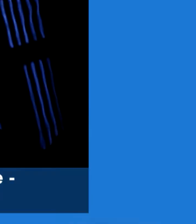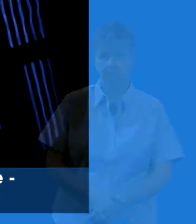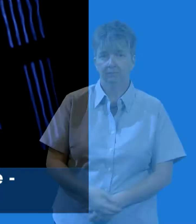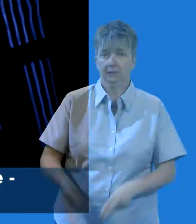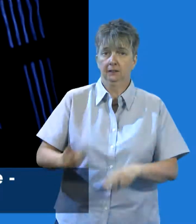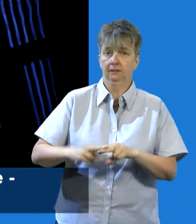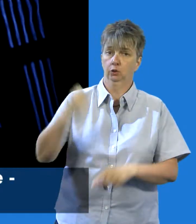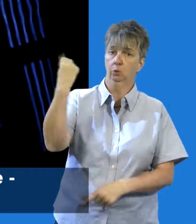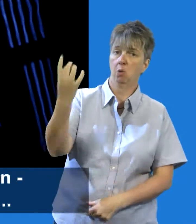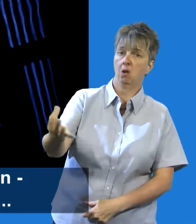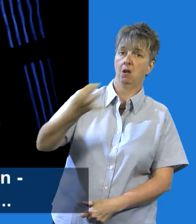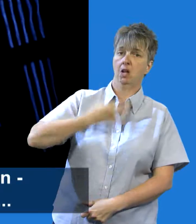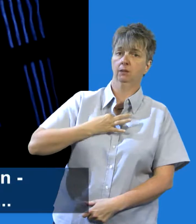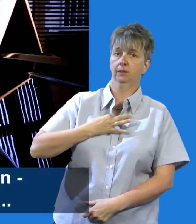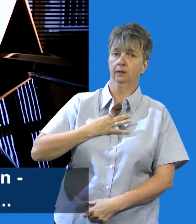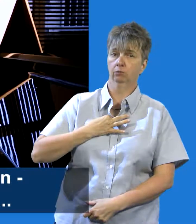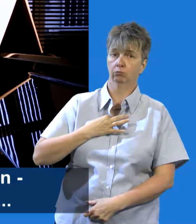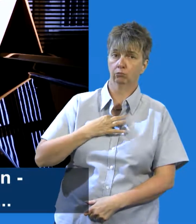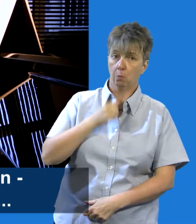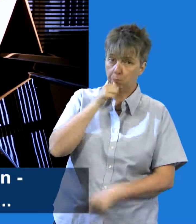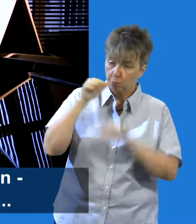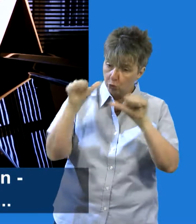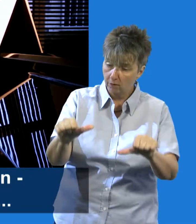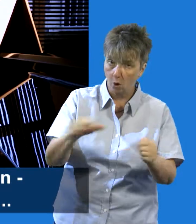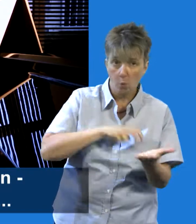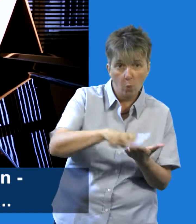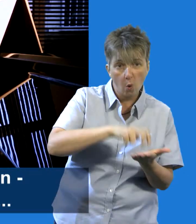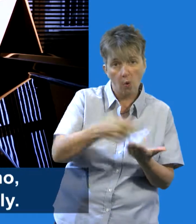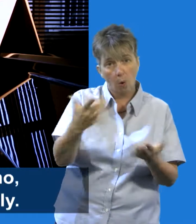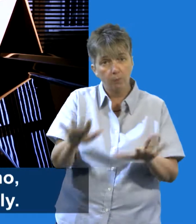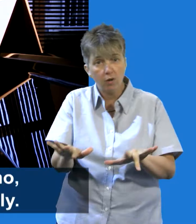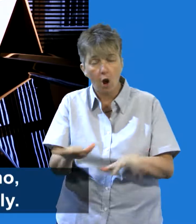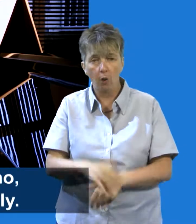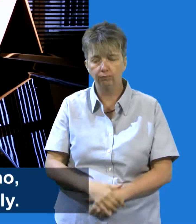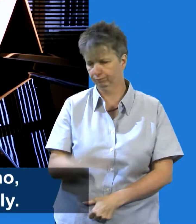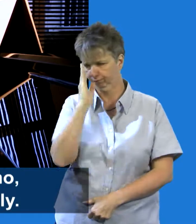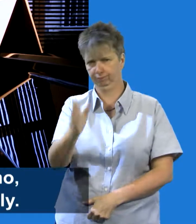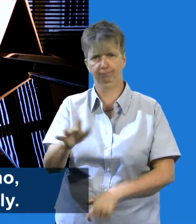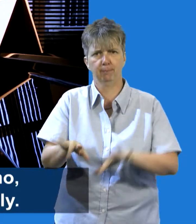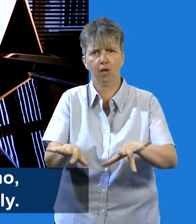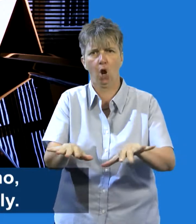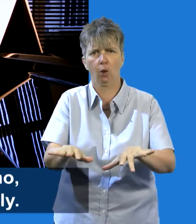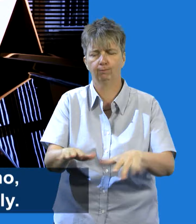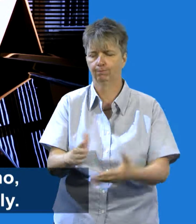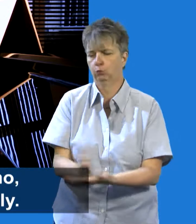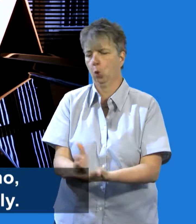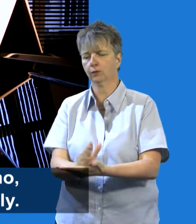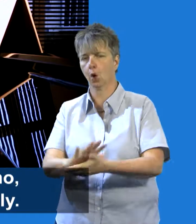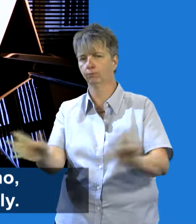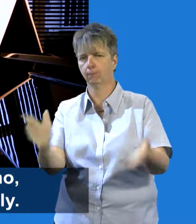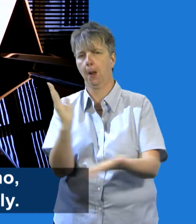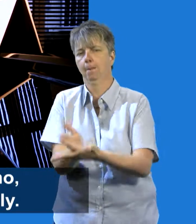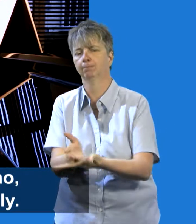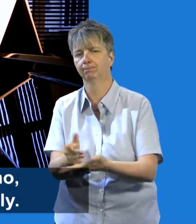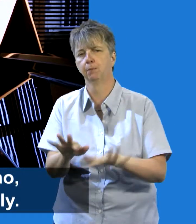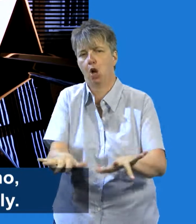You know, if you said to me you can walk again or you can play the piano again, it would be a no-brainer. You know,